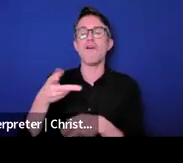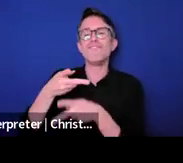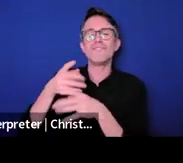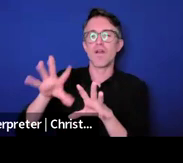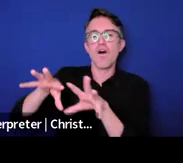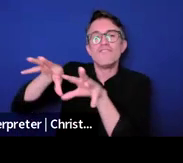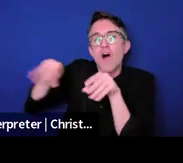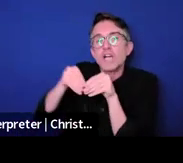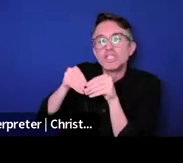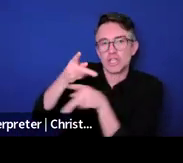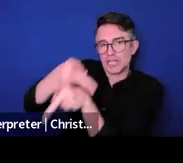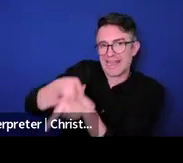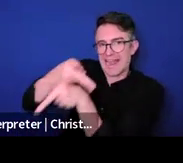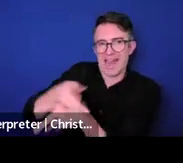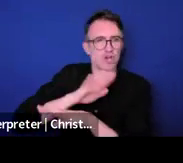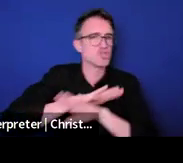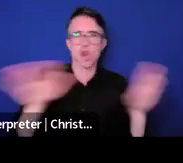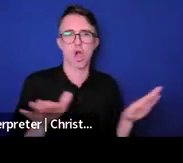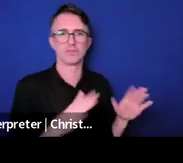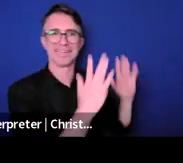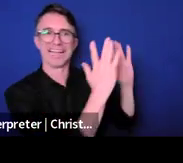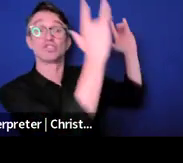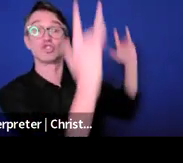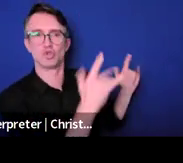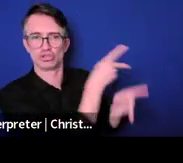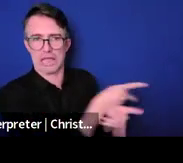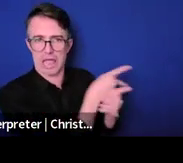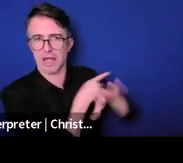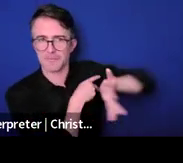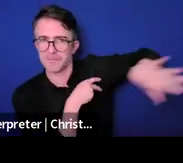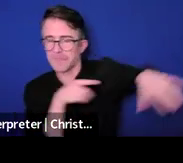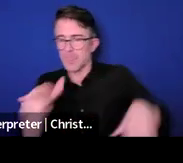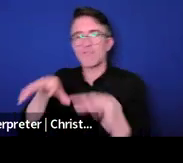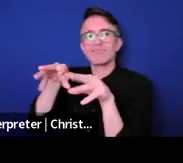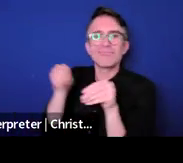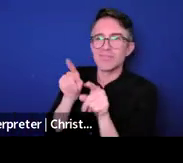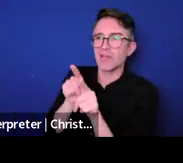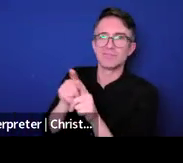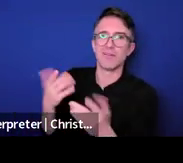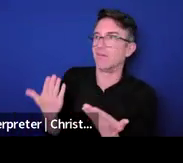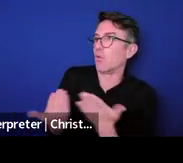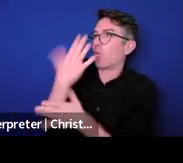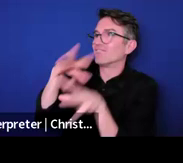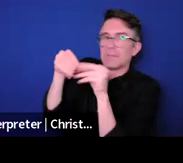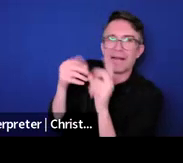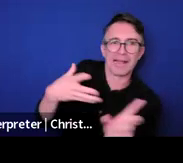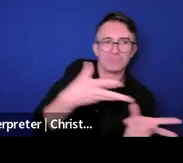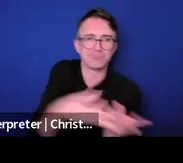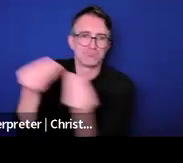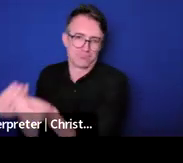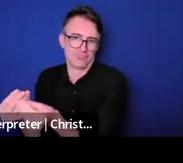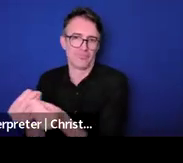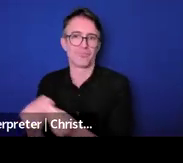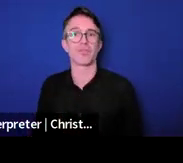155 children in foster care, including 9 children with disabilities in specialized foster care. The government has doubled. Yes?